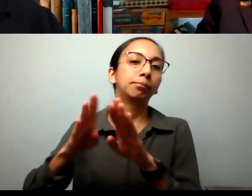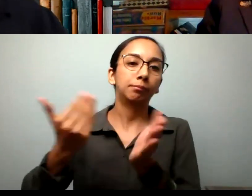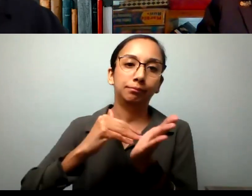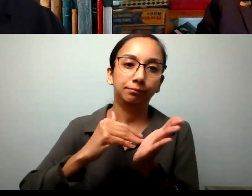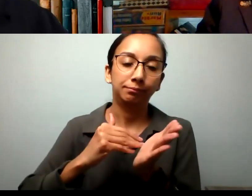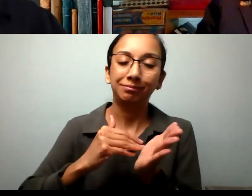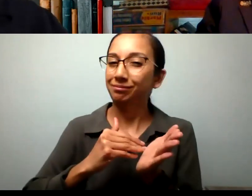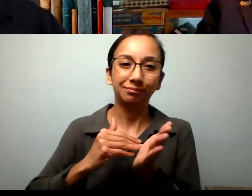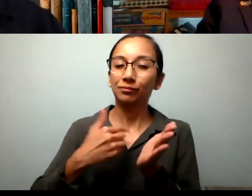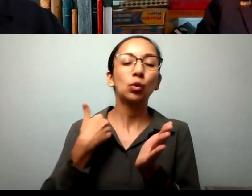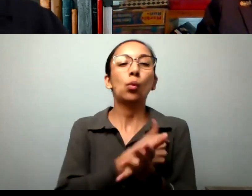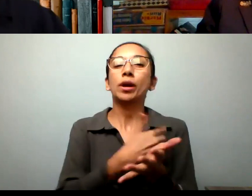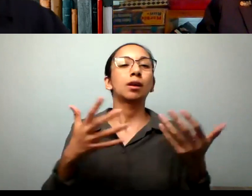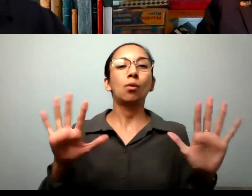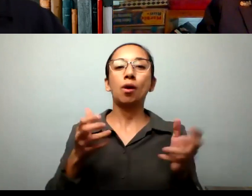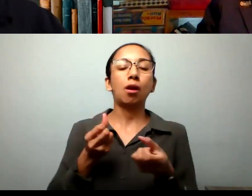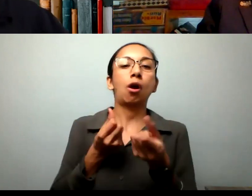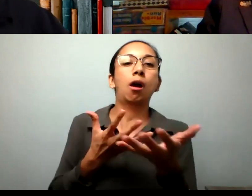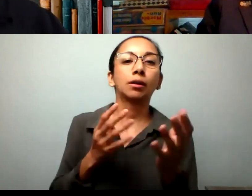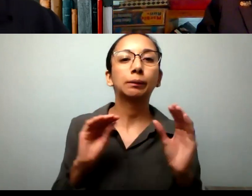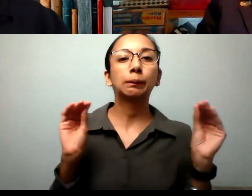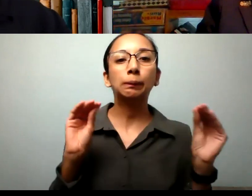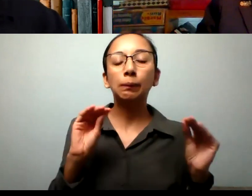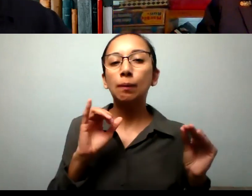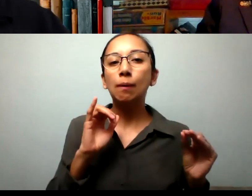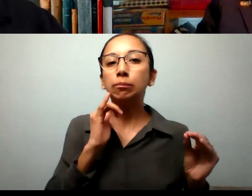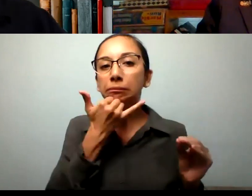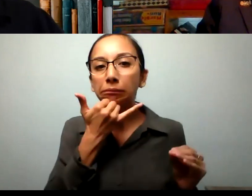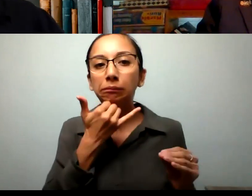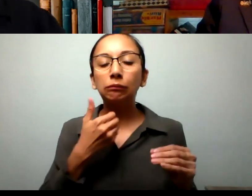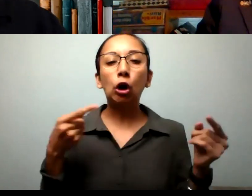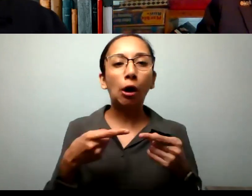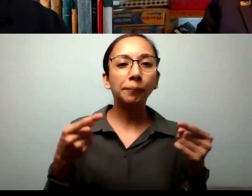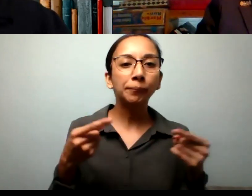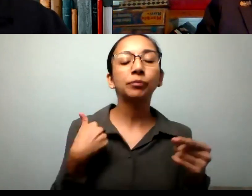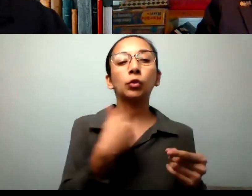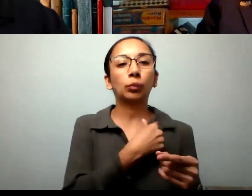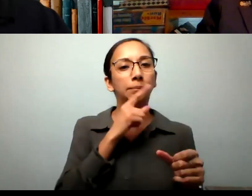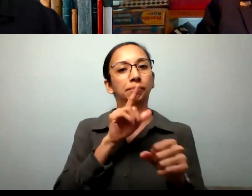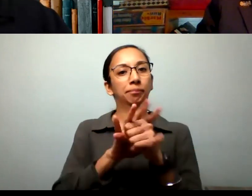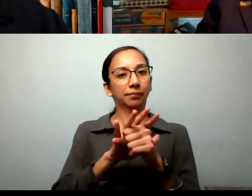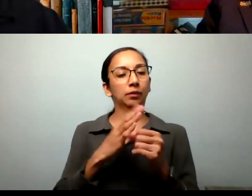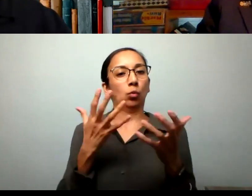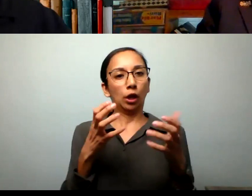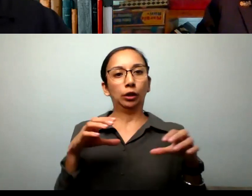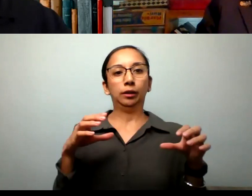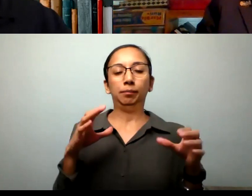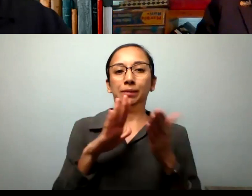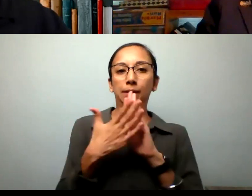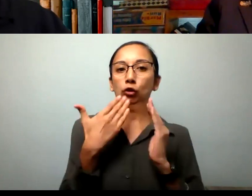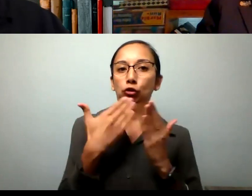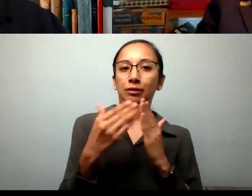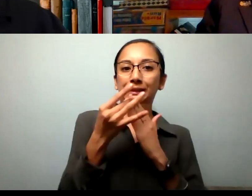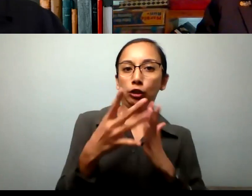So we don't want to cause any unnecessary harm, and we are committed to being good stewards of our